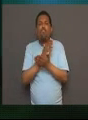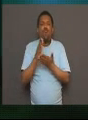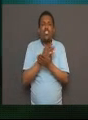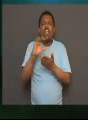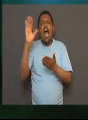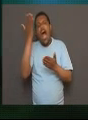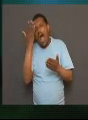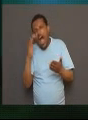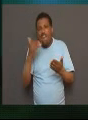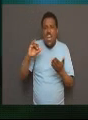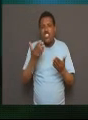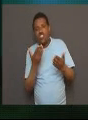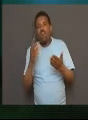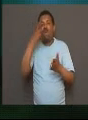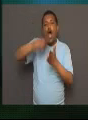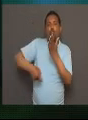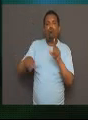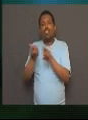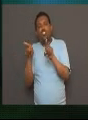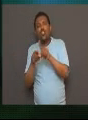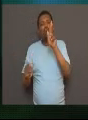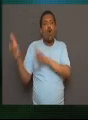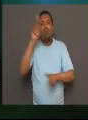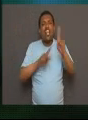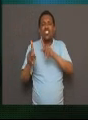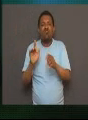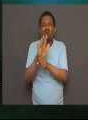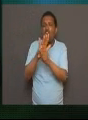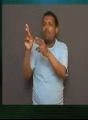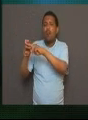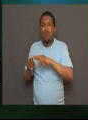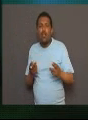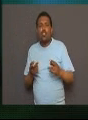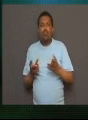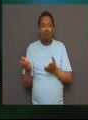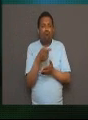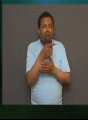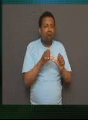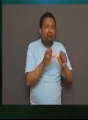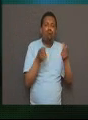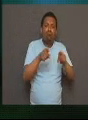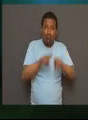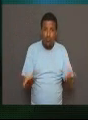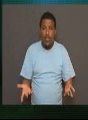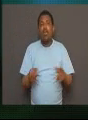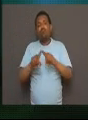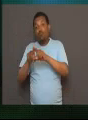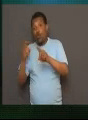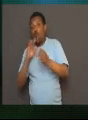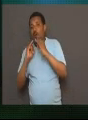average values such as population density, cropping intensity, and so